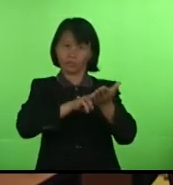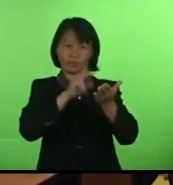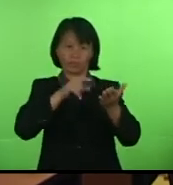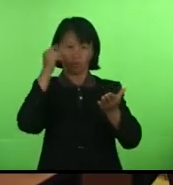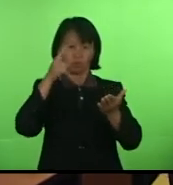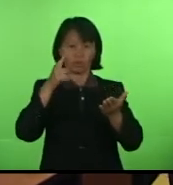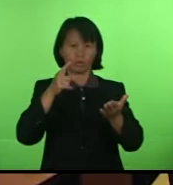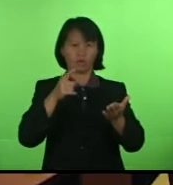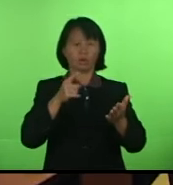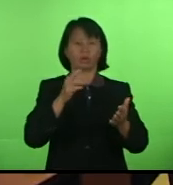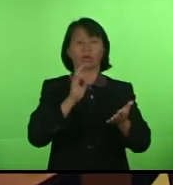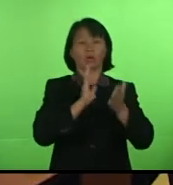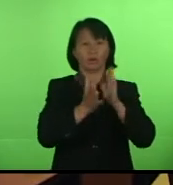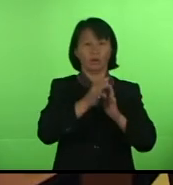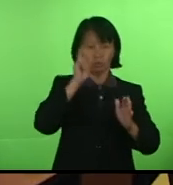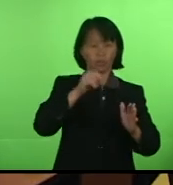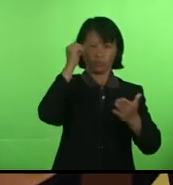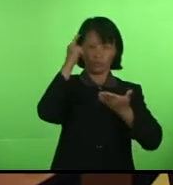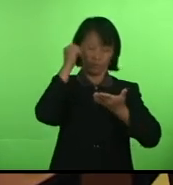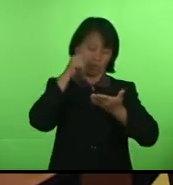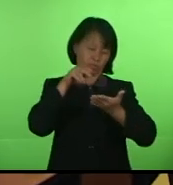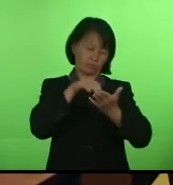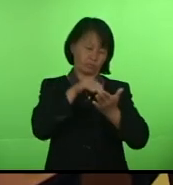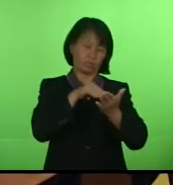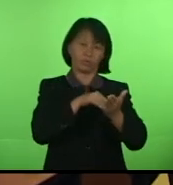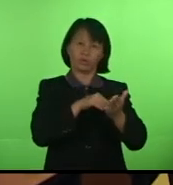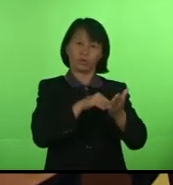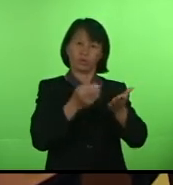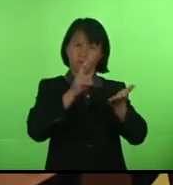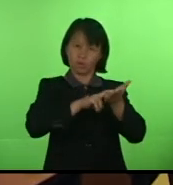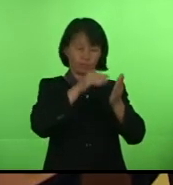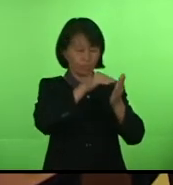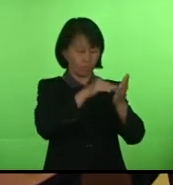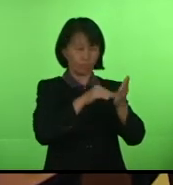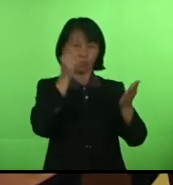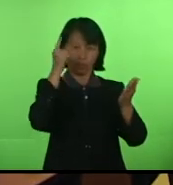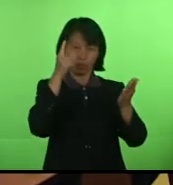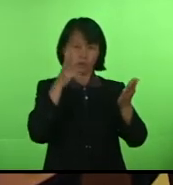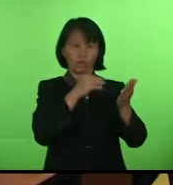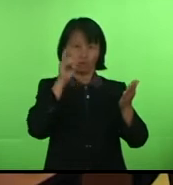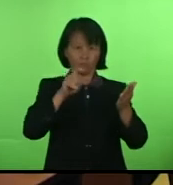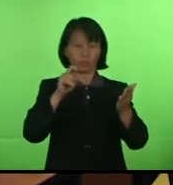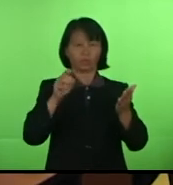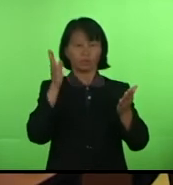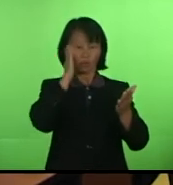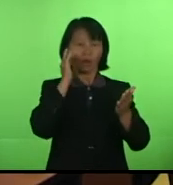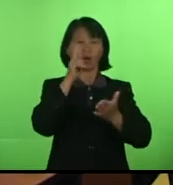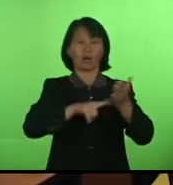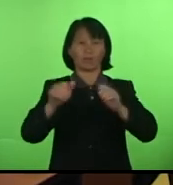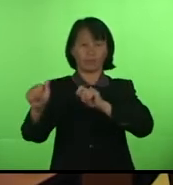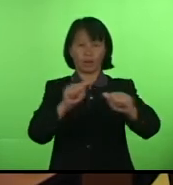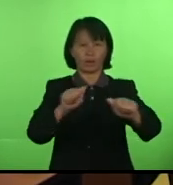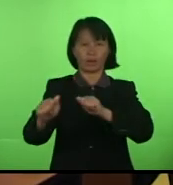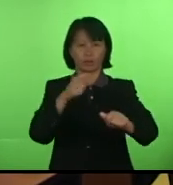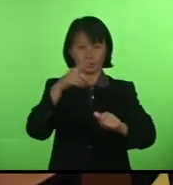be able to understand the content of the report. You must know precisely what action to take, and you must know how